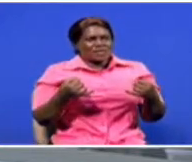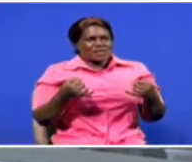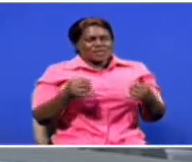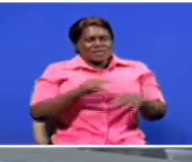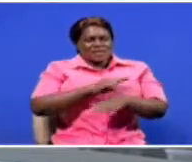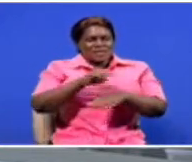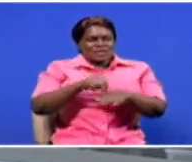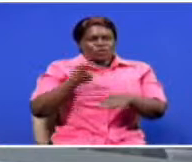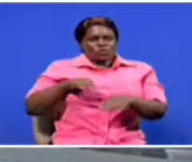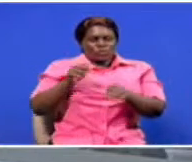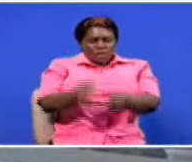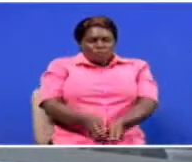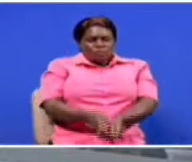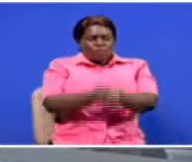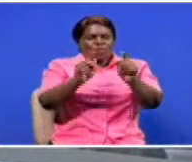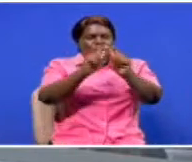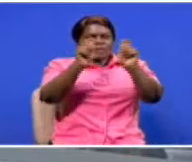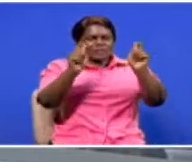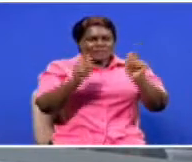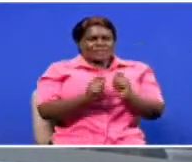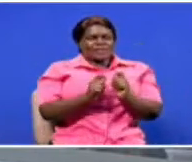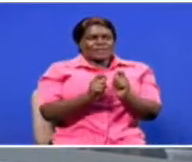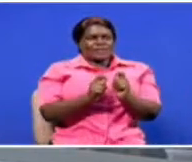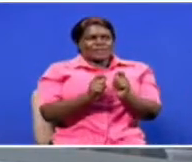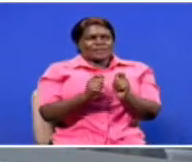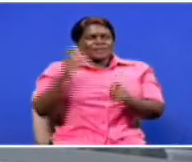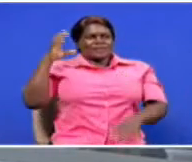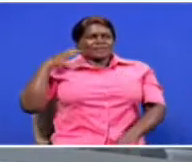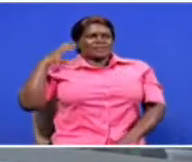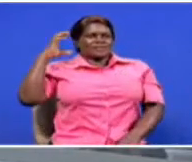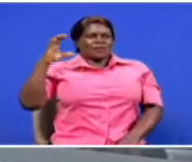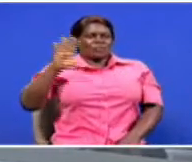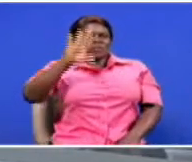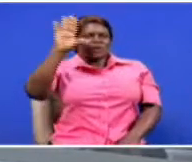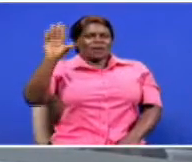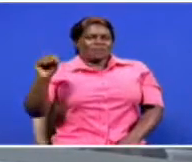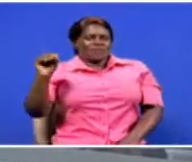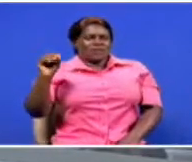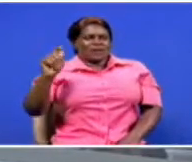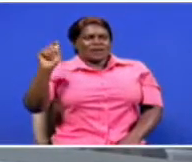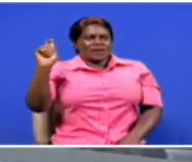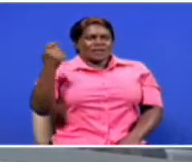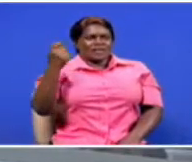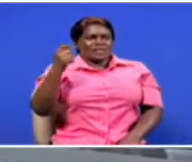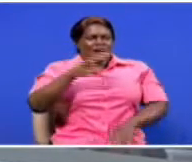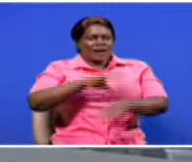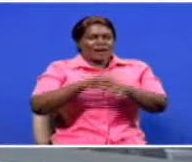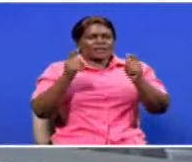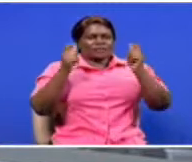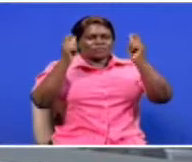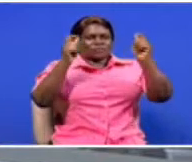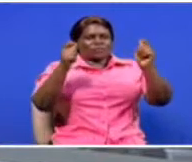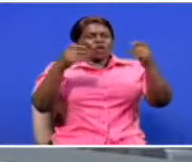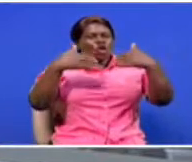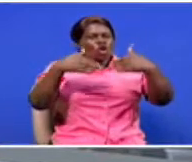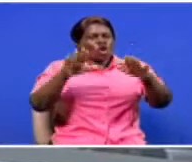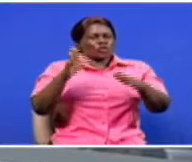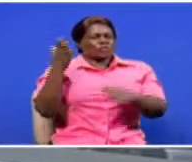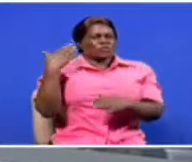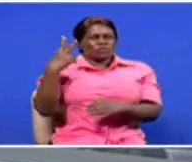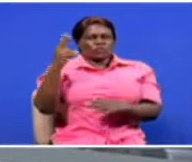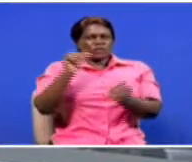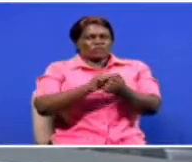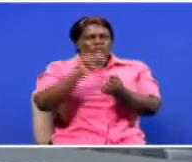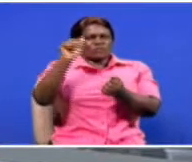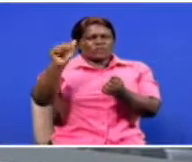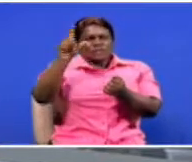women's volleyball team, Malkia Strikers, are the champions of Africa. Kenya regained the title, the last won in 2015, by